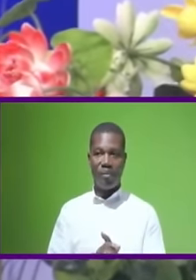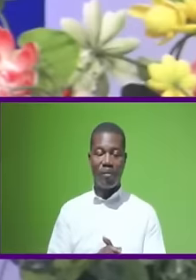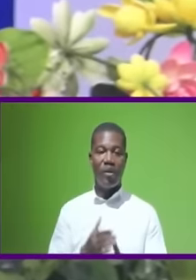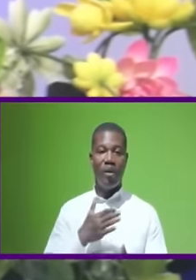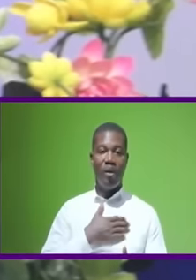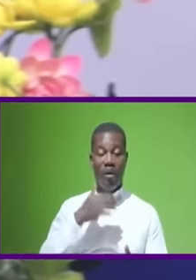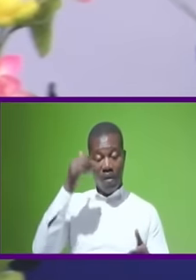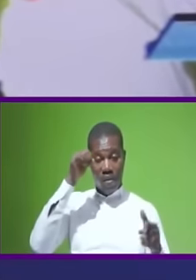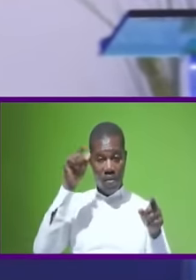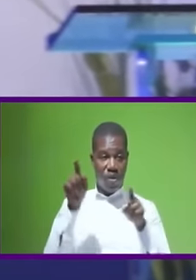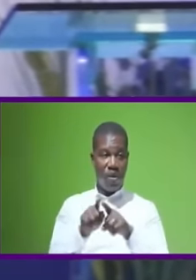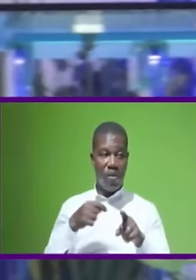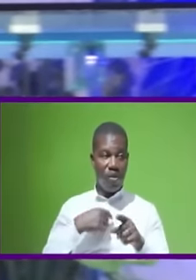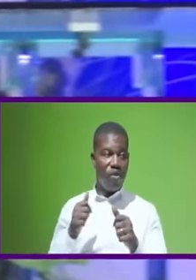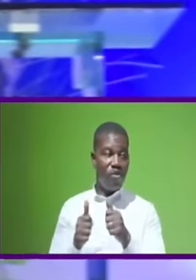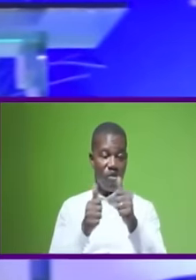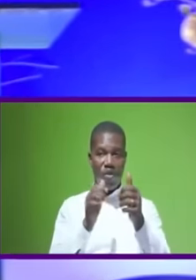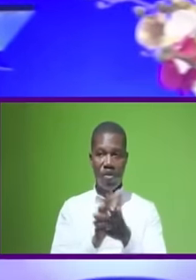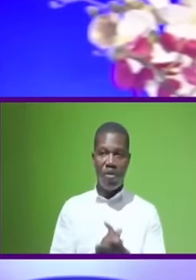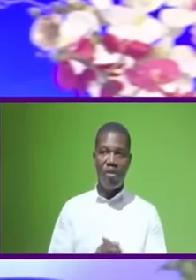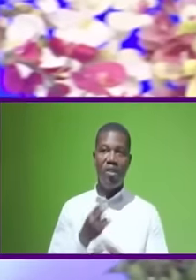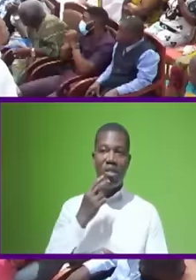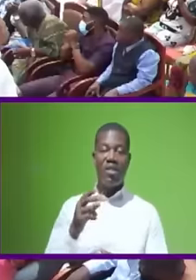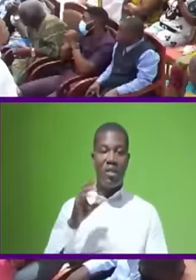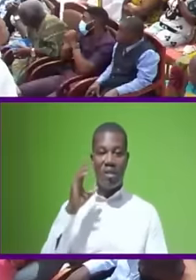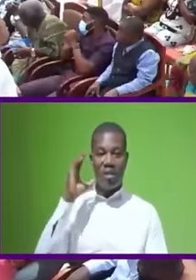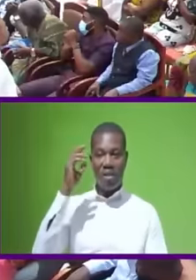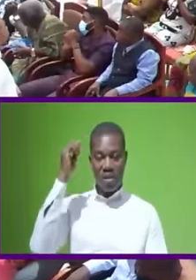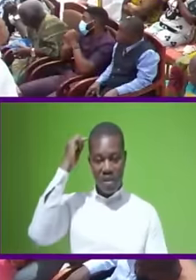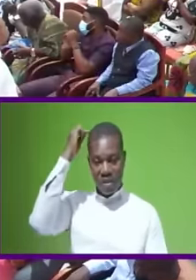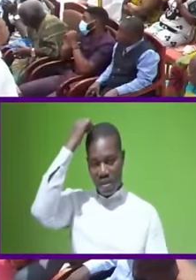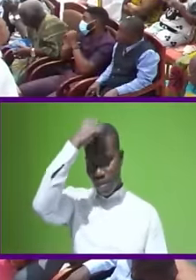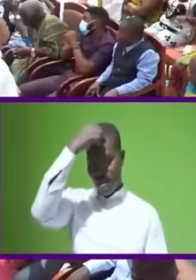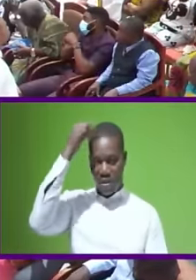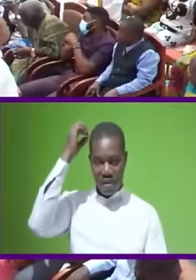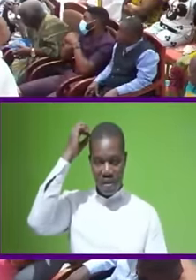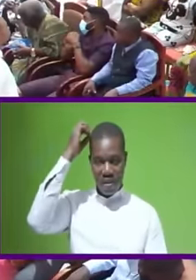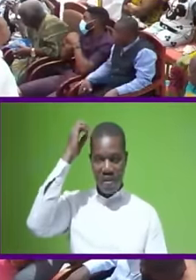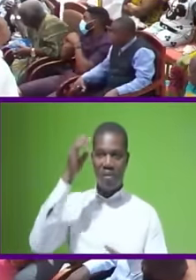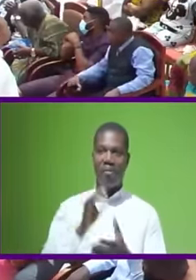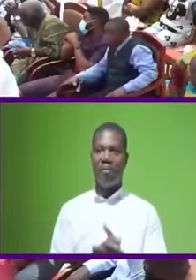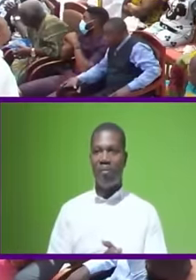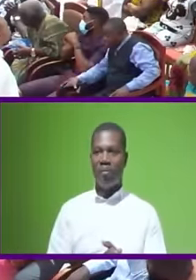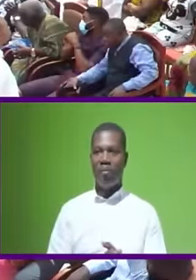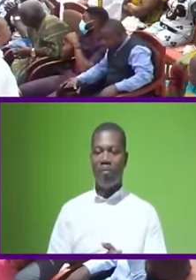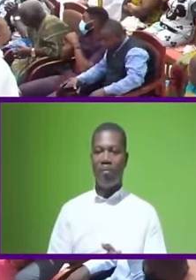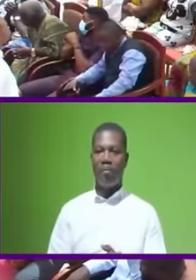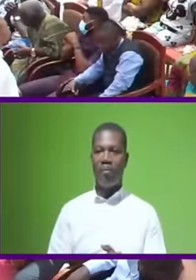2 years. Na mum share the three. Please, I want you to look for the image of my brother, the one I am after. Montu said.